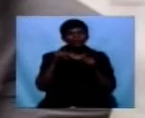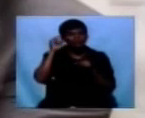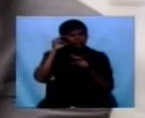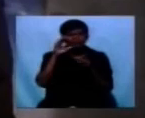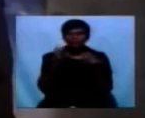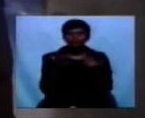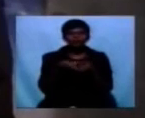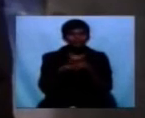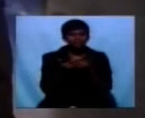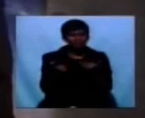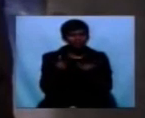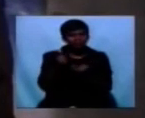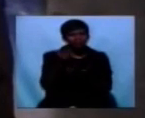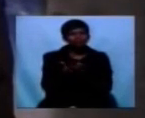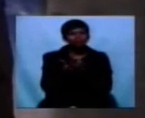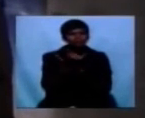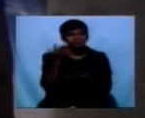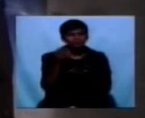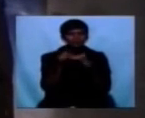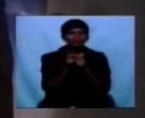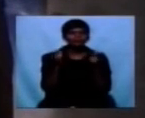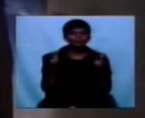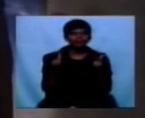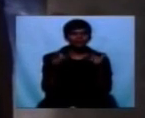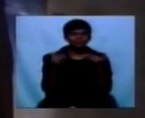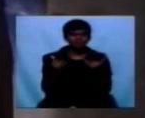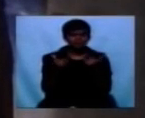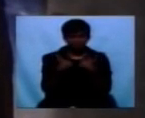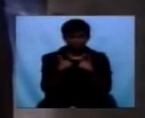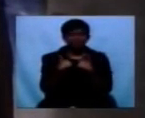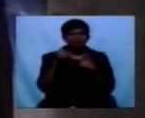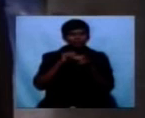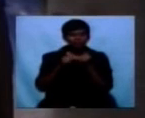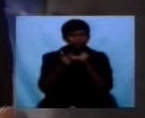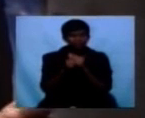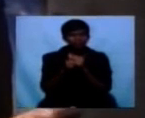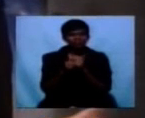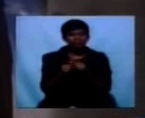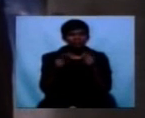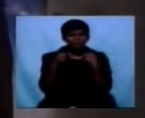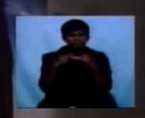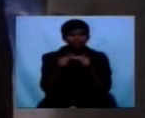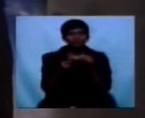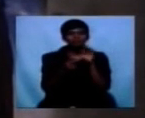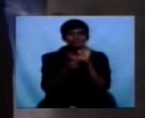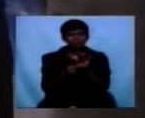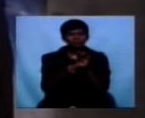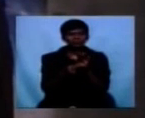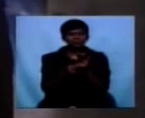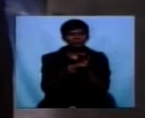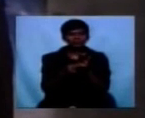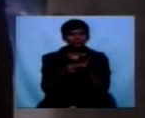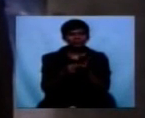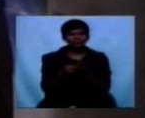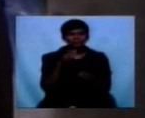be the richest ministry, the biggest ministry, and there now comes the problem of bureaucracy, trying to improve